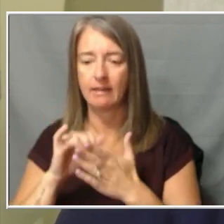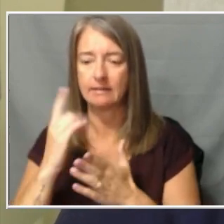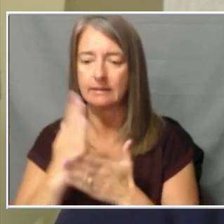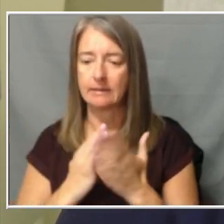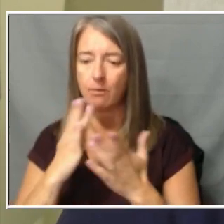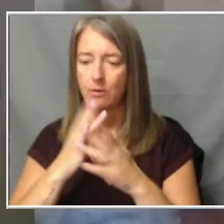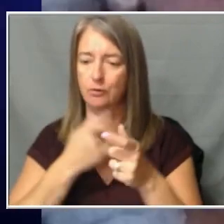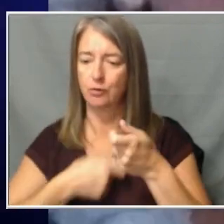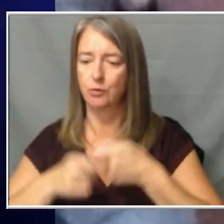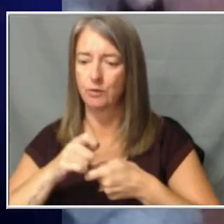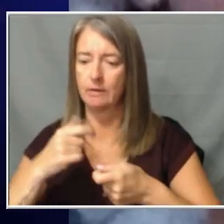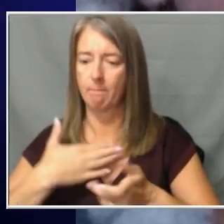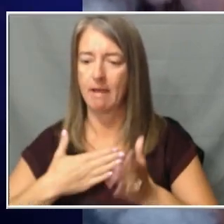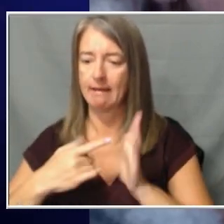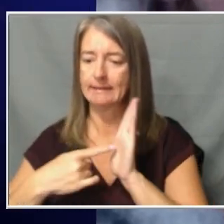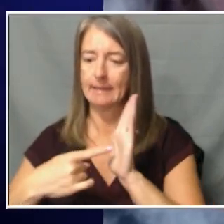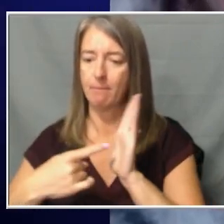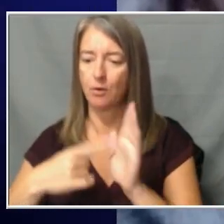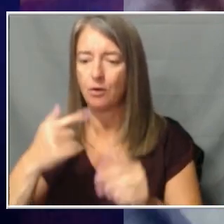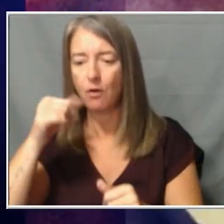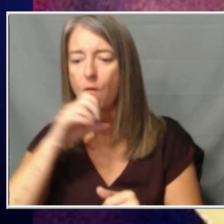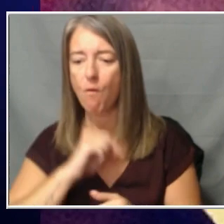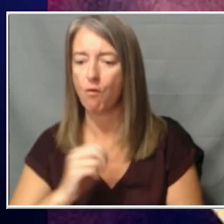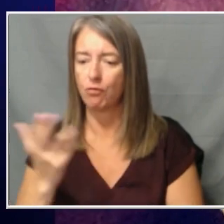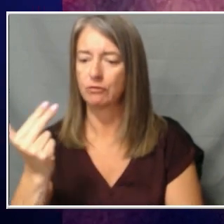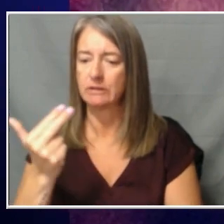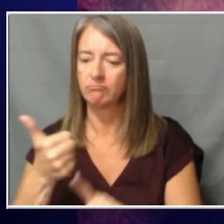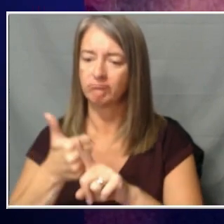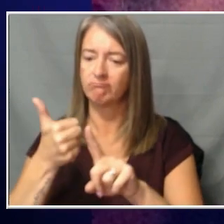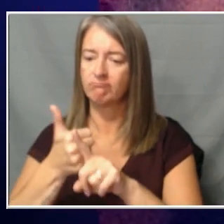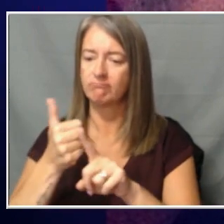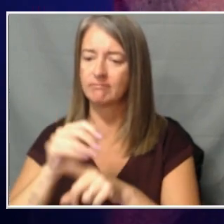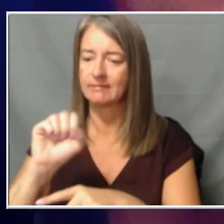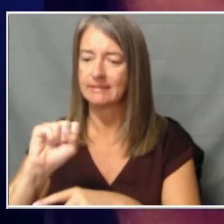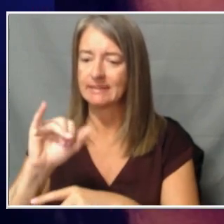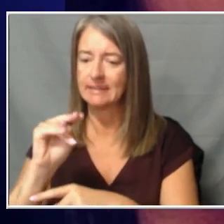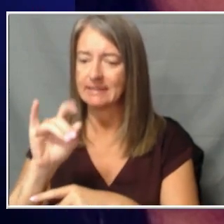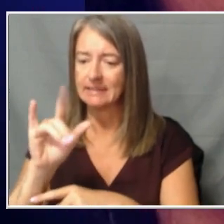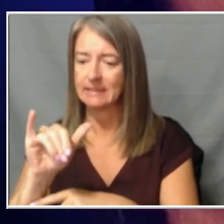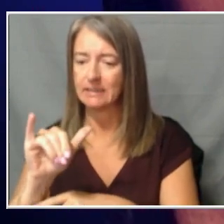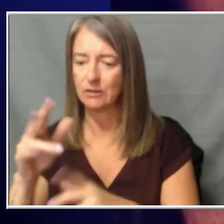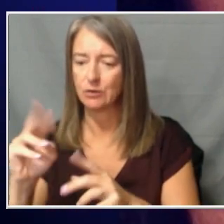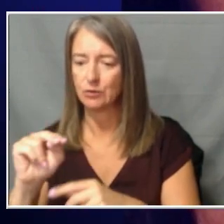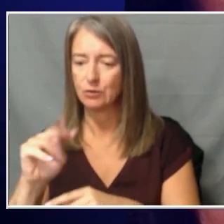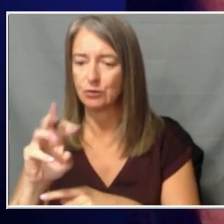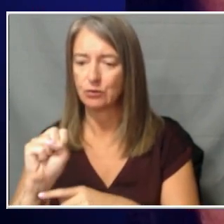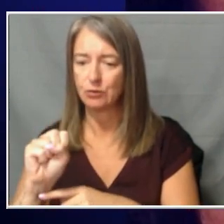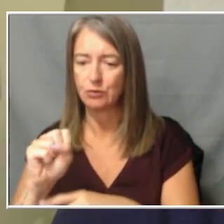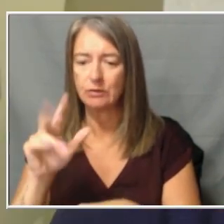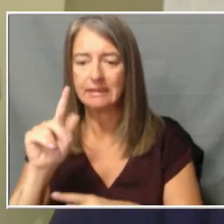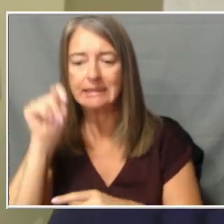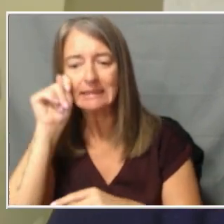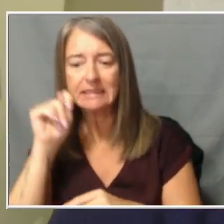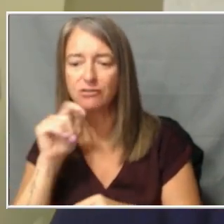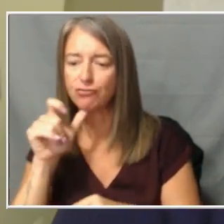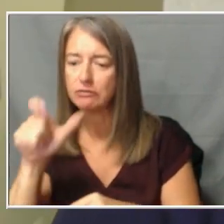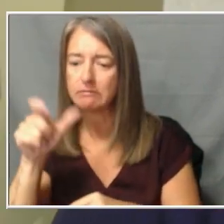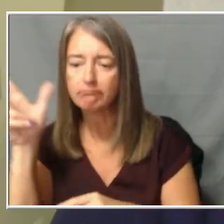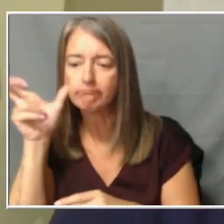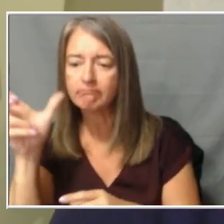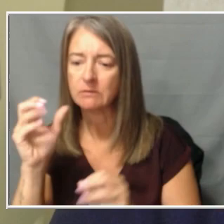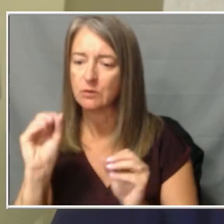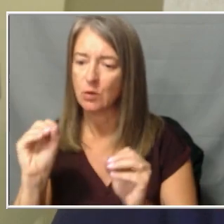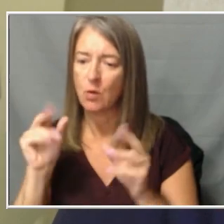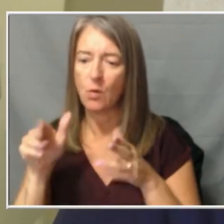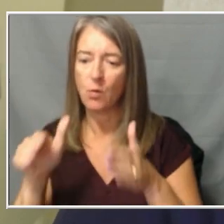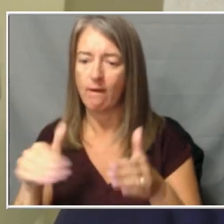switched my sample. At just 13 years old, Sydney Joorabchi got the news no teen should ever hear. I was like, there's no way. There's no